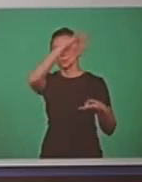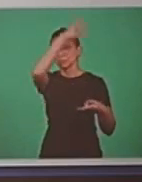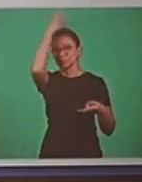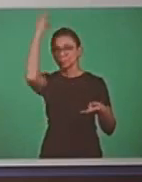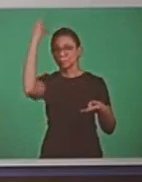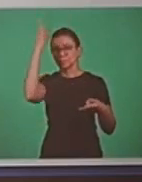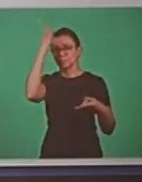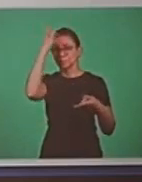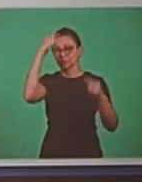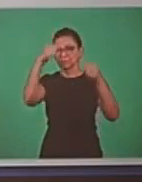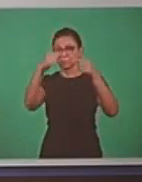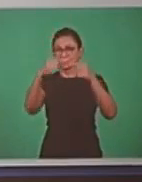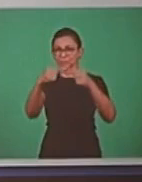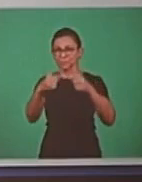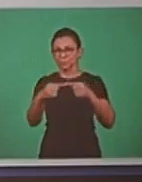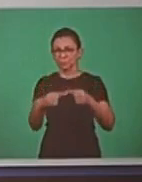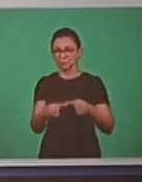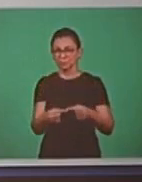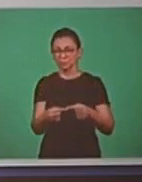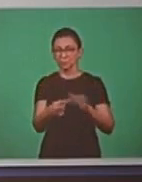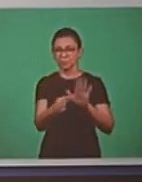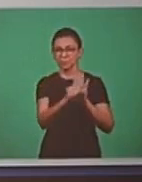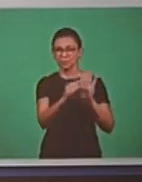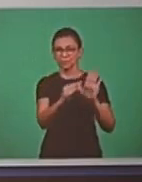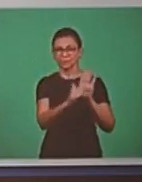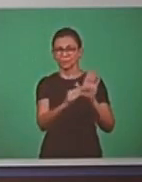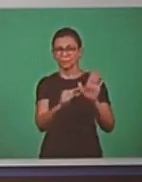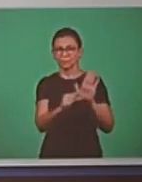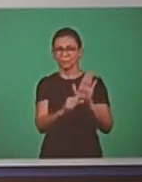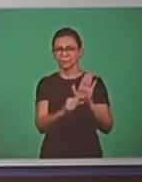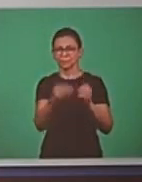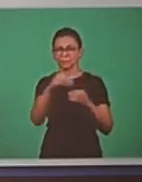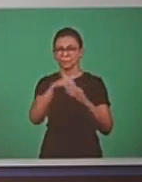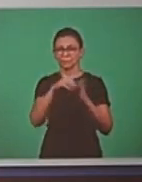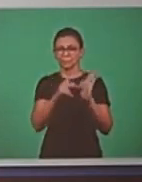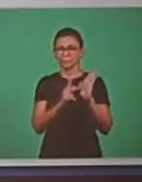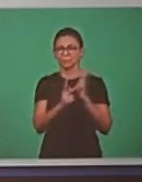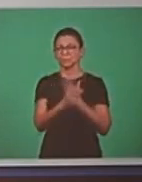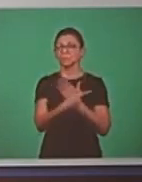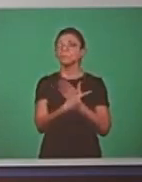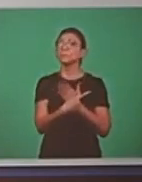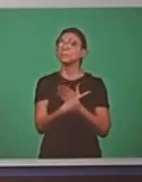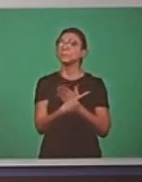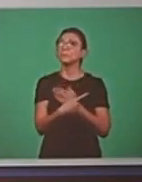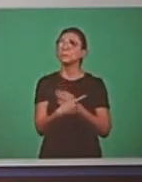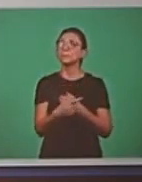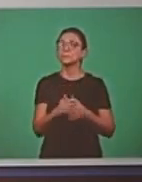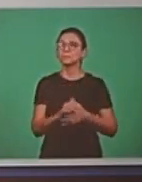in these verses from Matthew 21 to